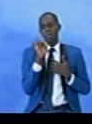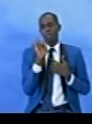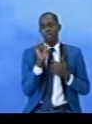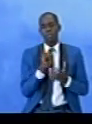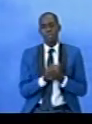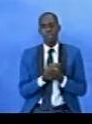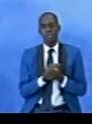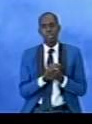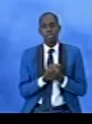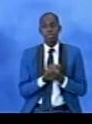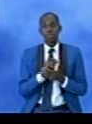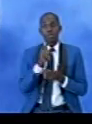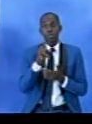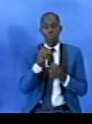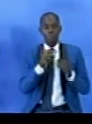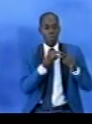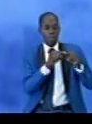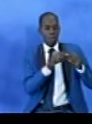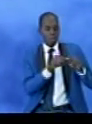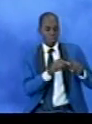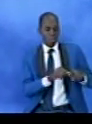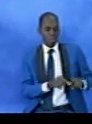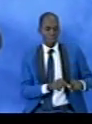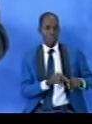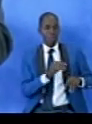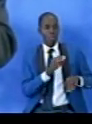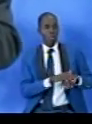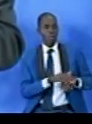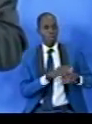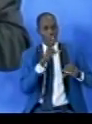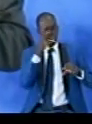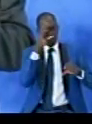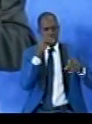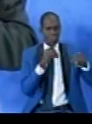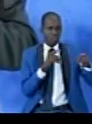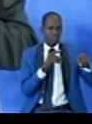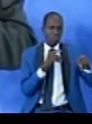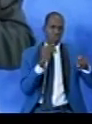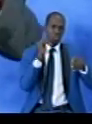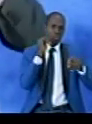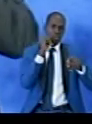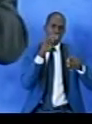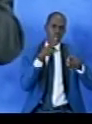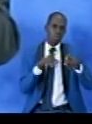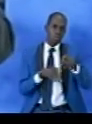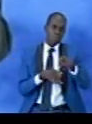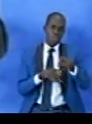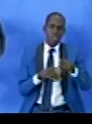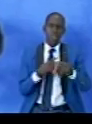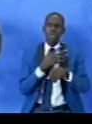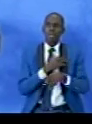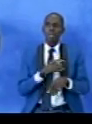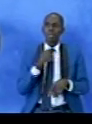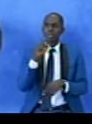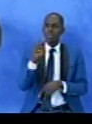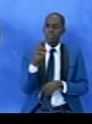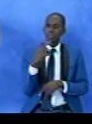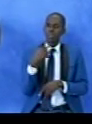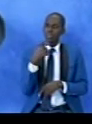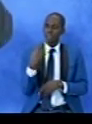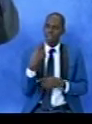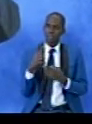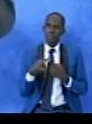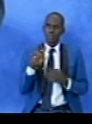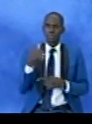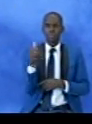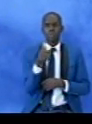you depend on him, on her, and you tell yourself,